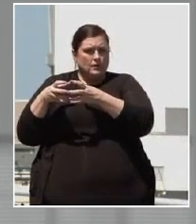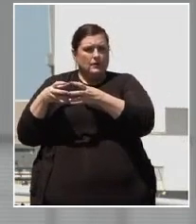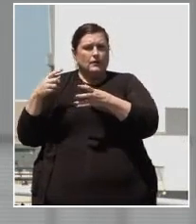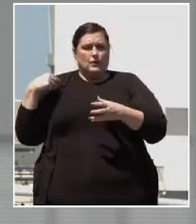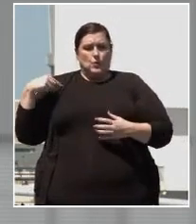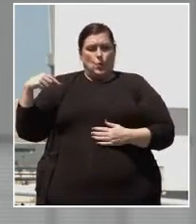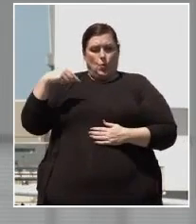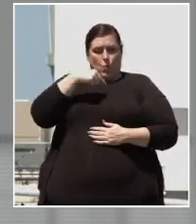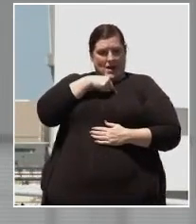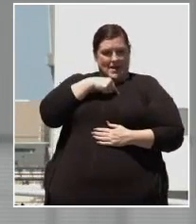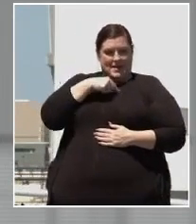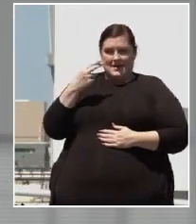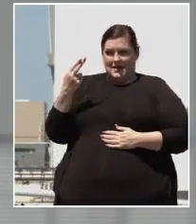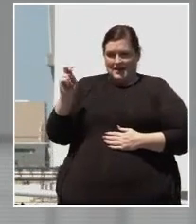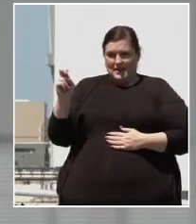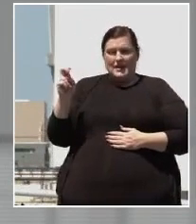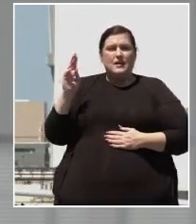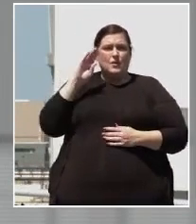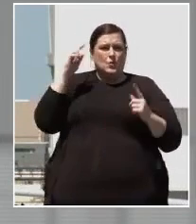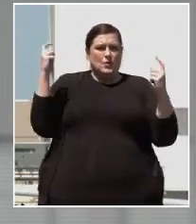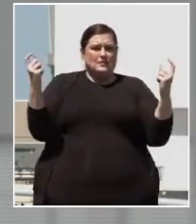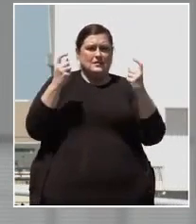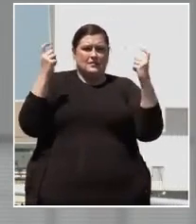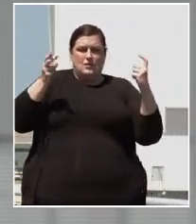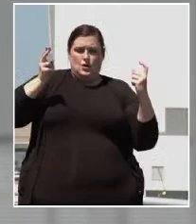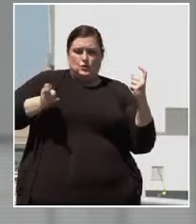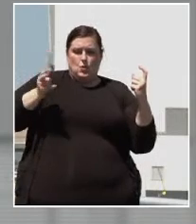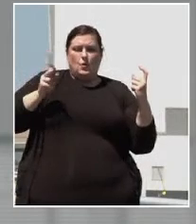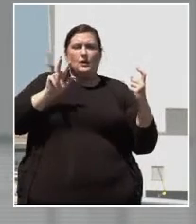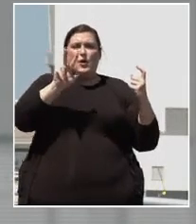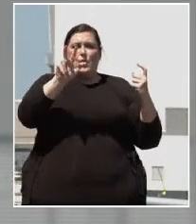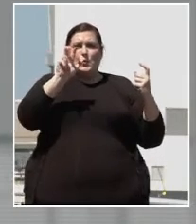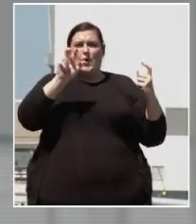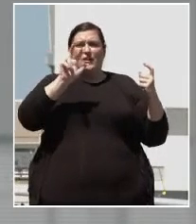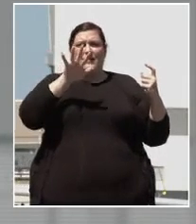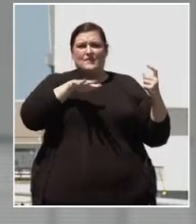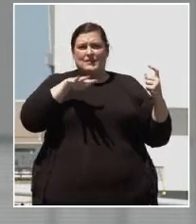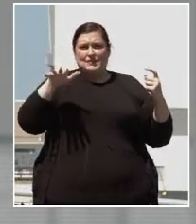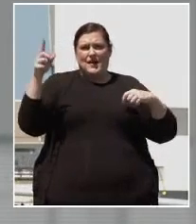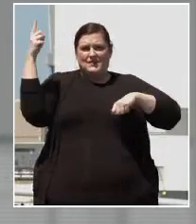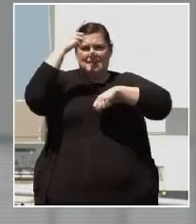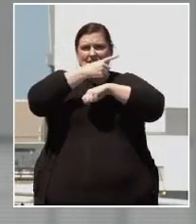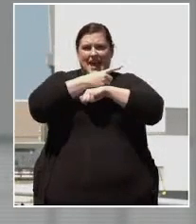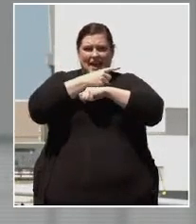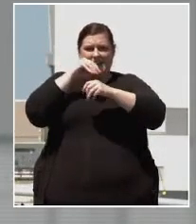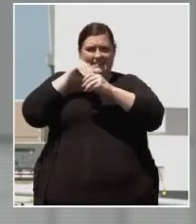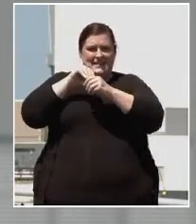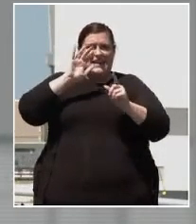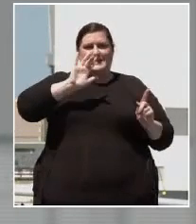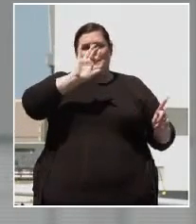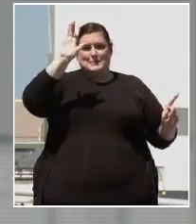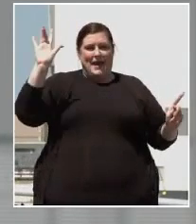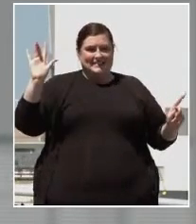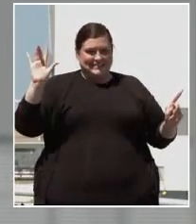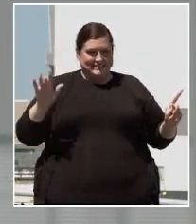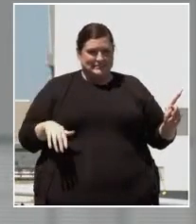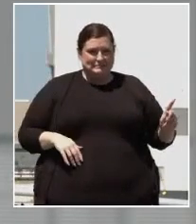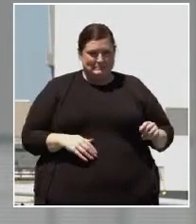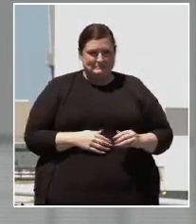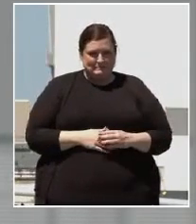we and he will celebrate a historic 355 days in Sp